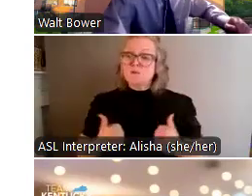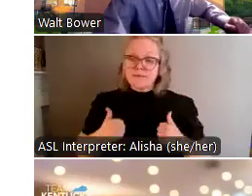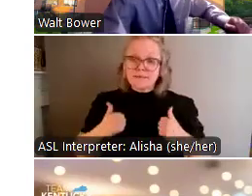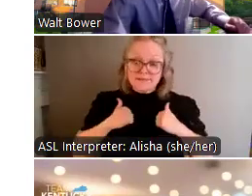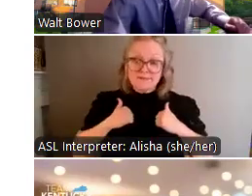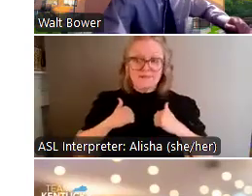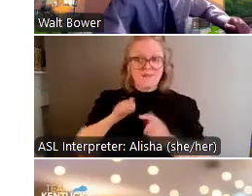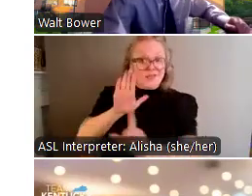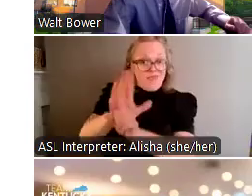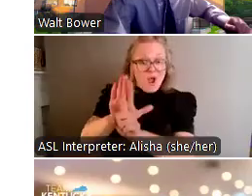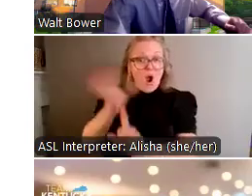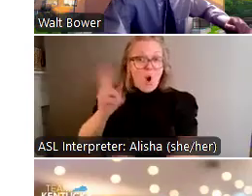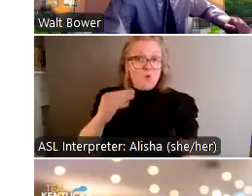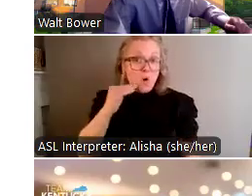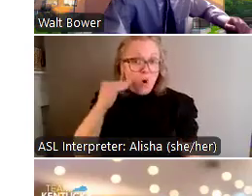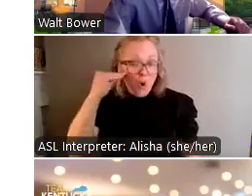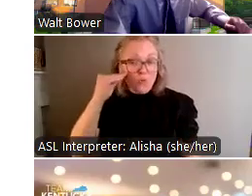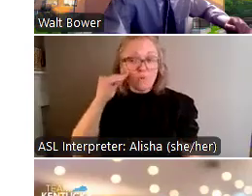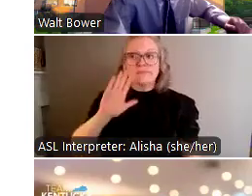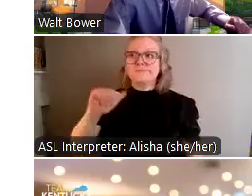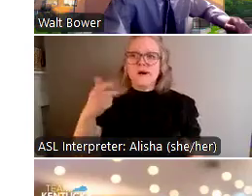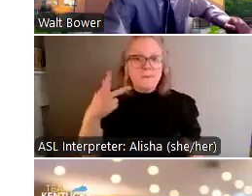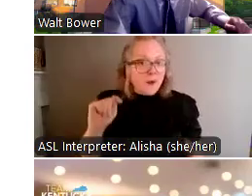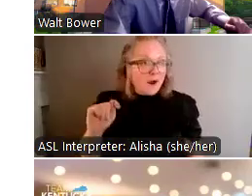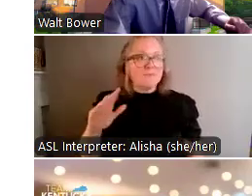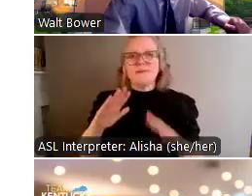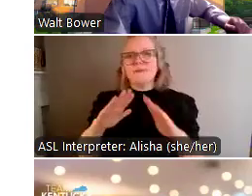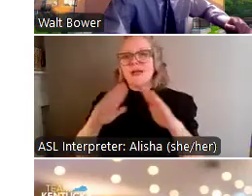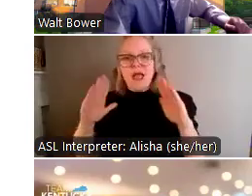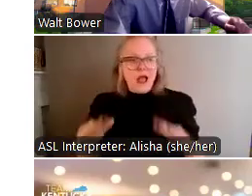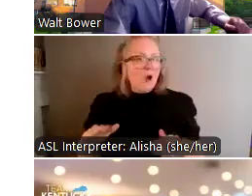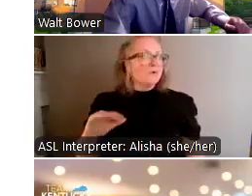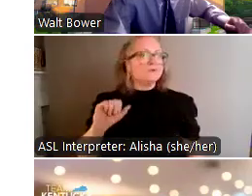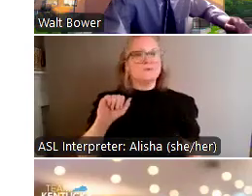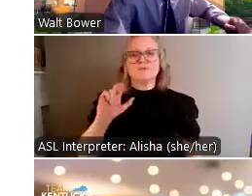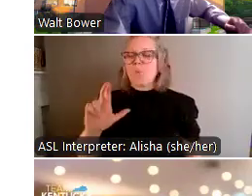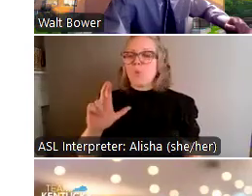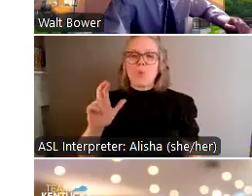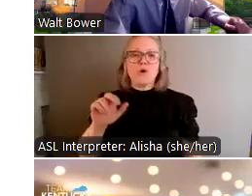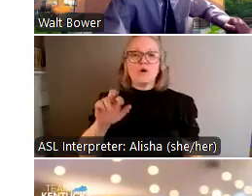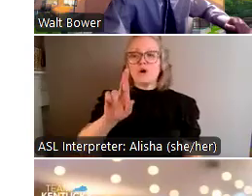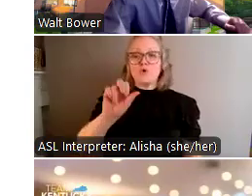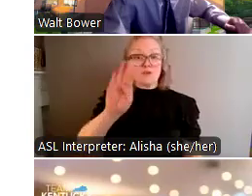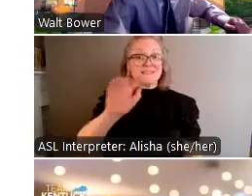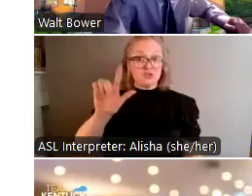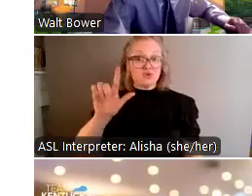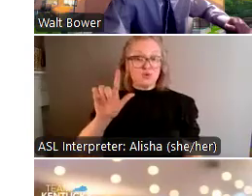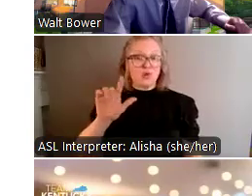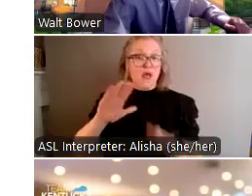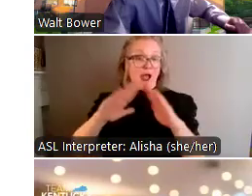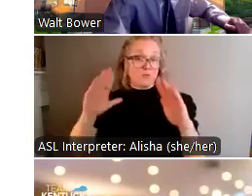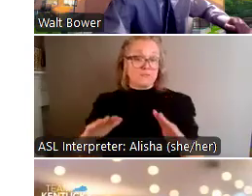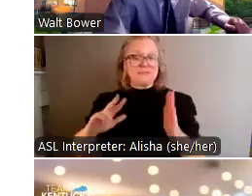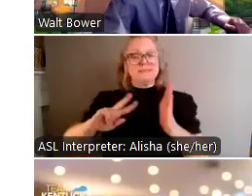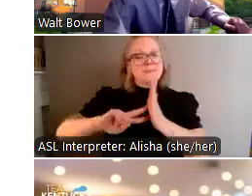their house, maybe an apartment, or a residential home. This is going to be somewhere that